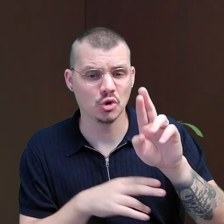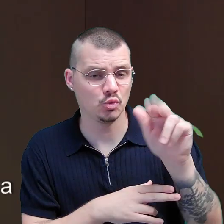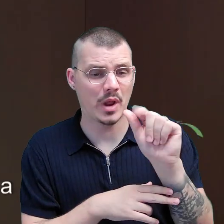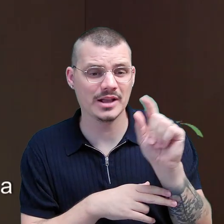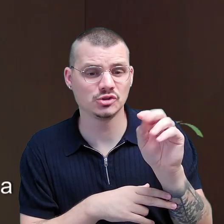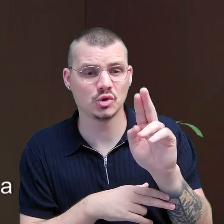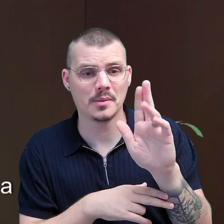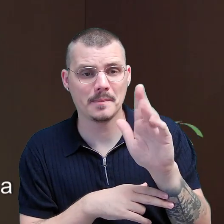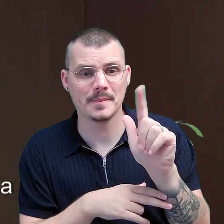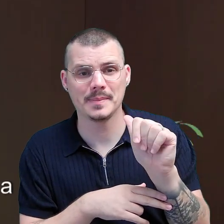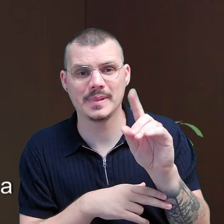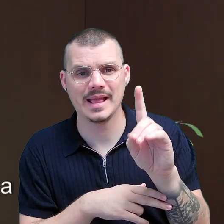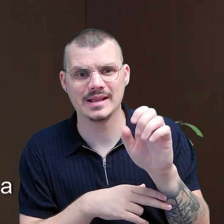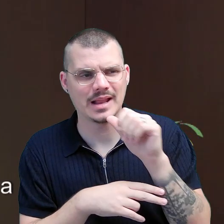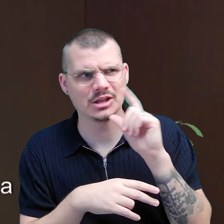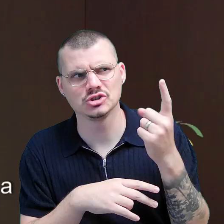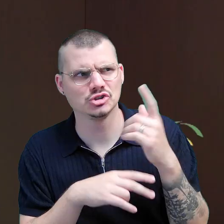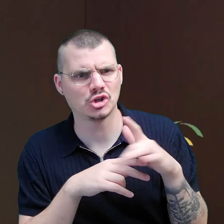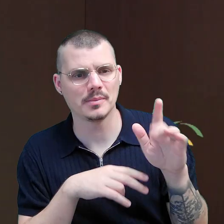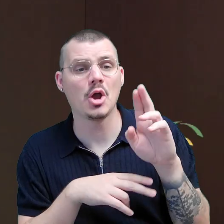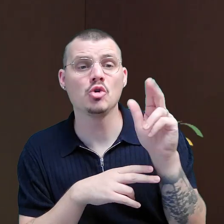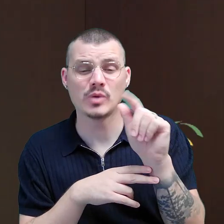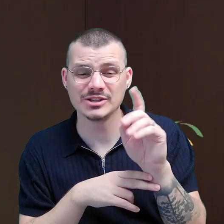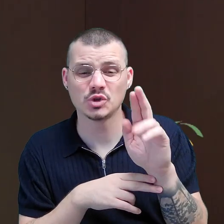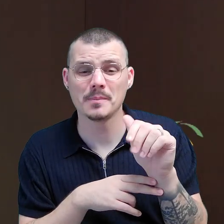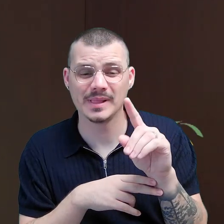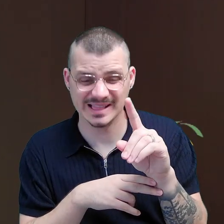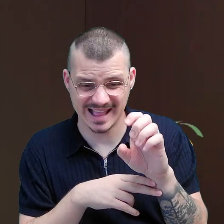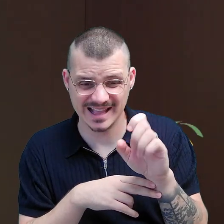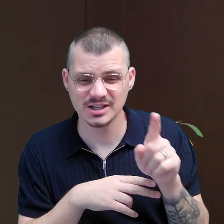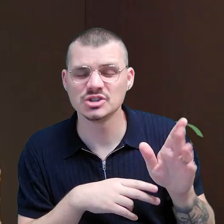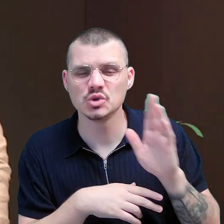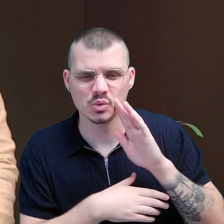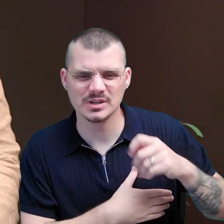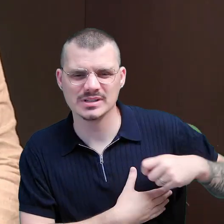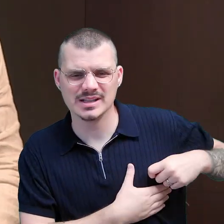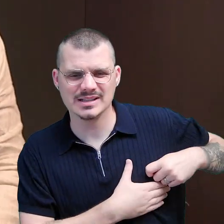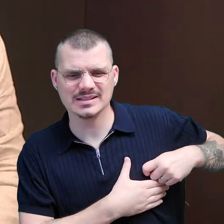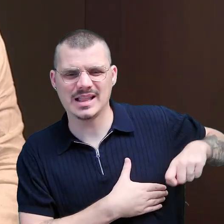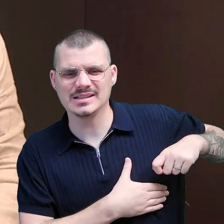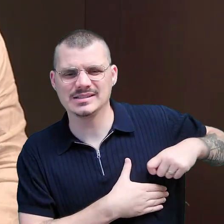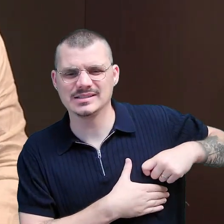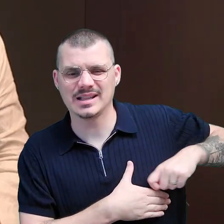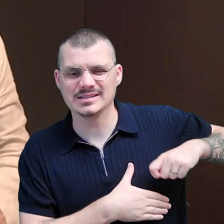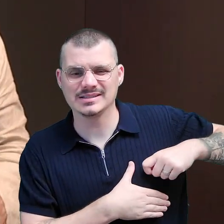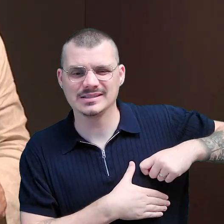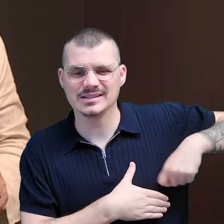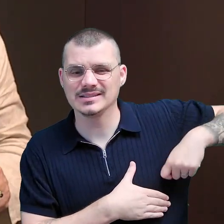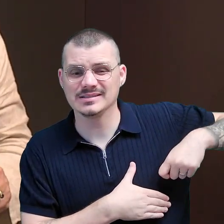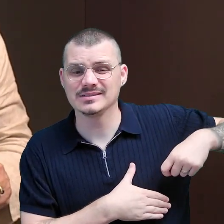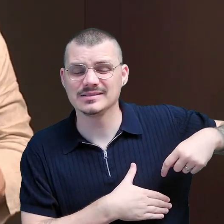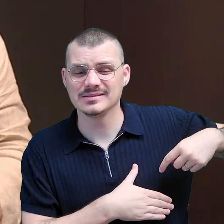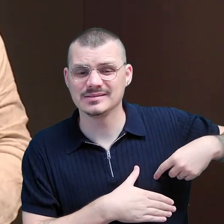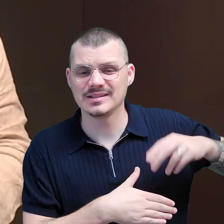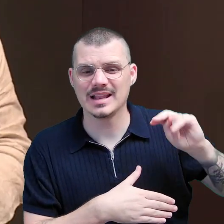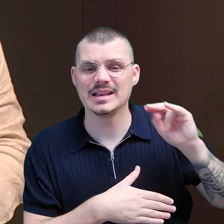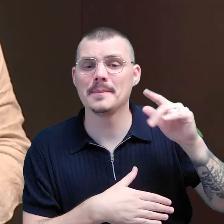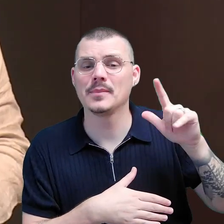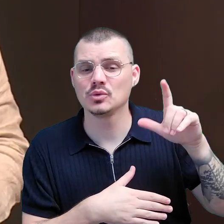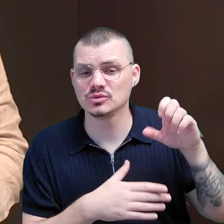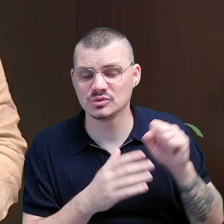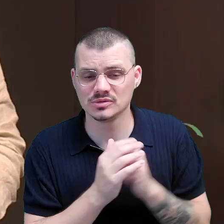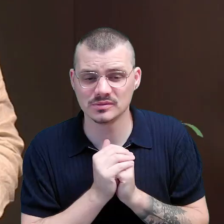razor blade. It wasn't just an ordinary sharp, it was a razor blade to slice her